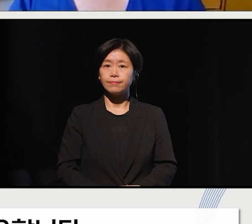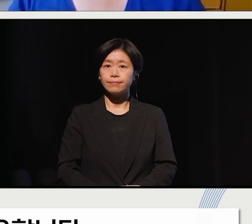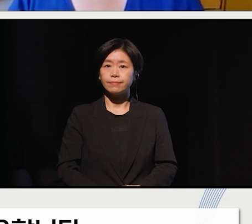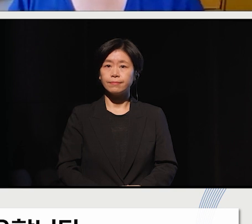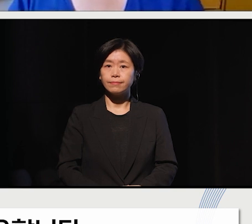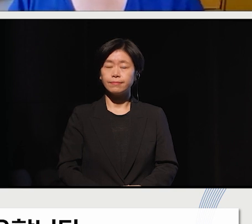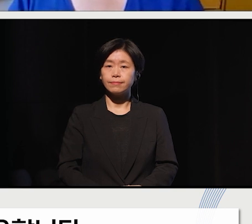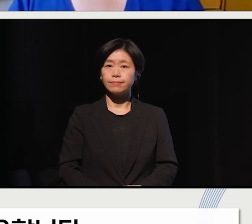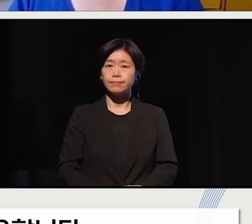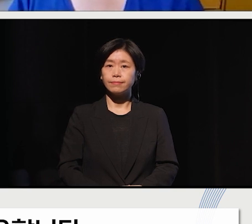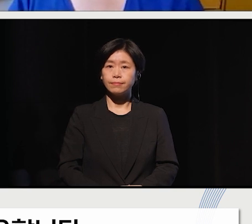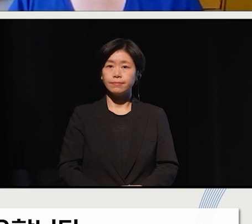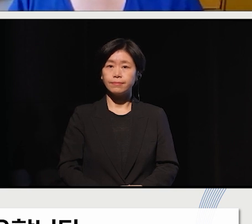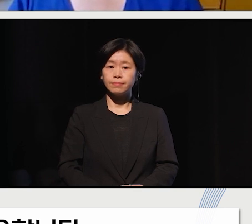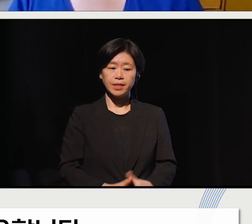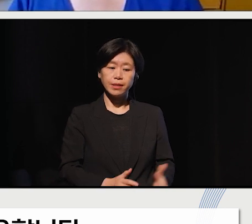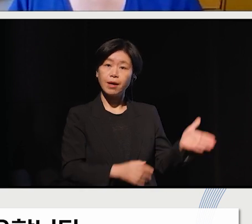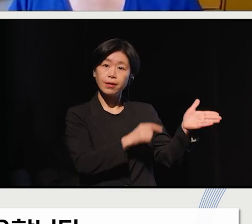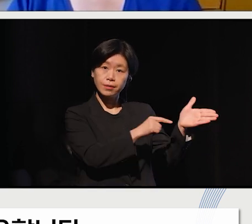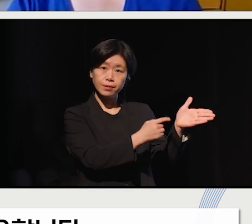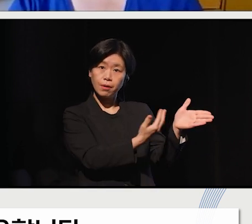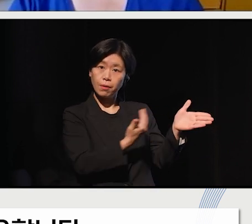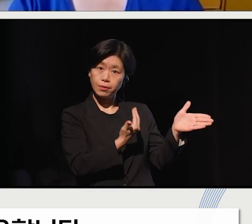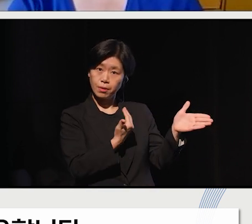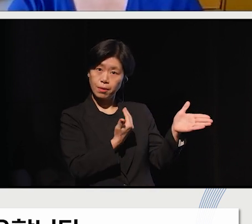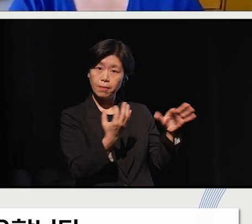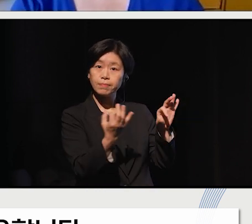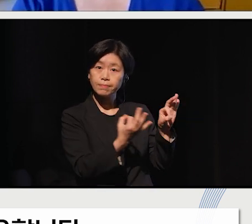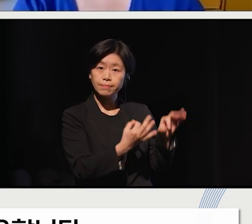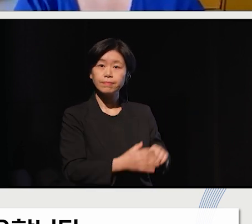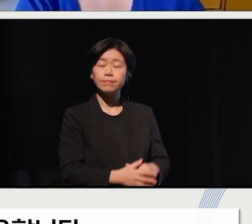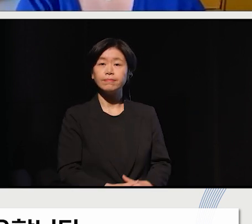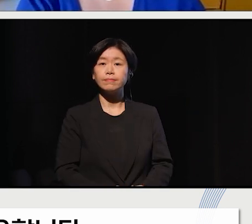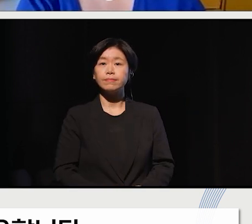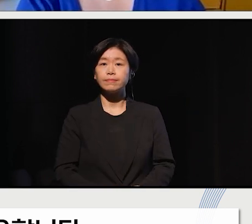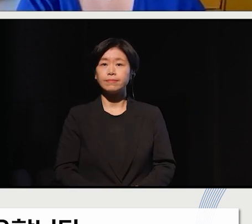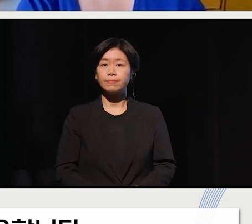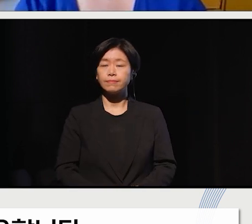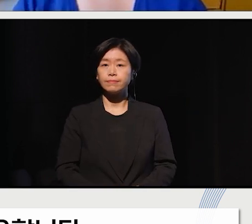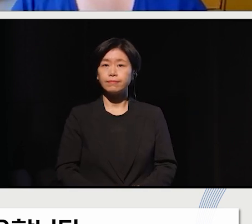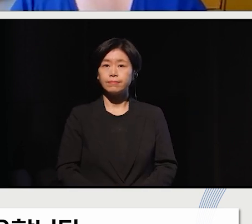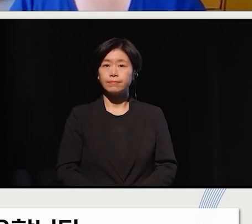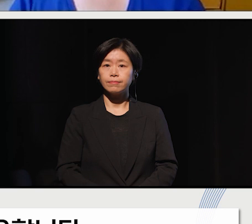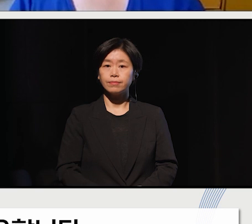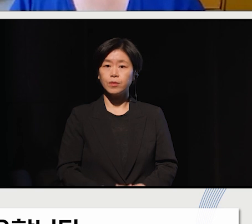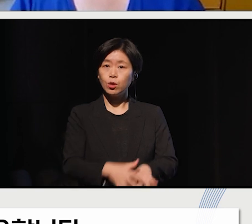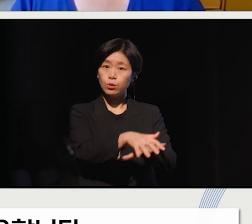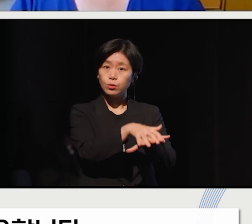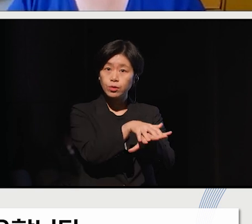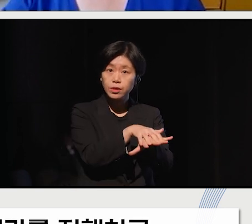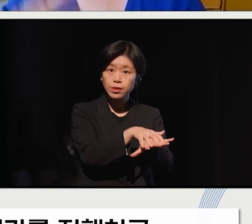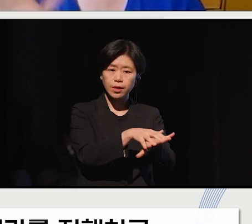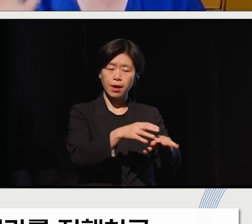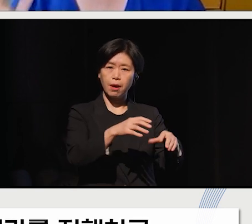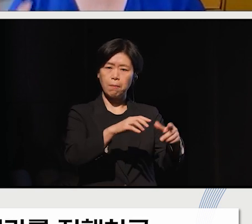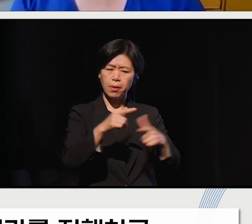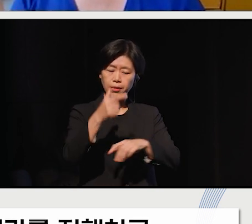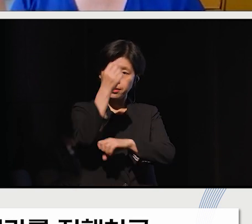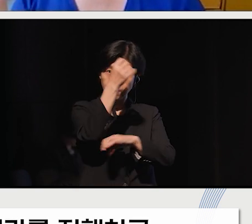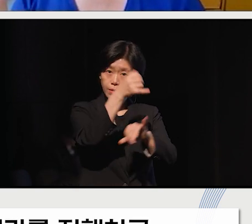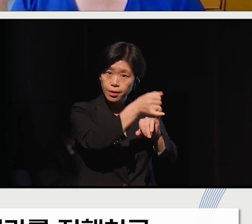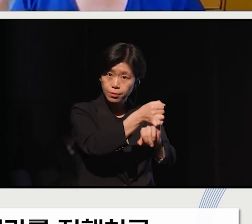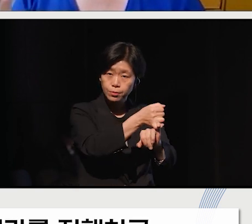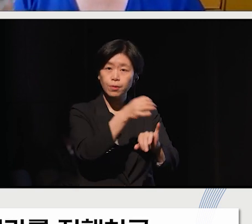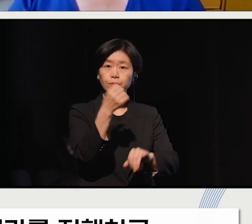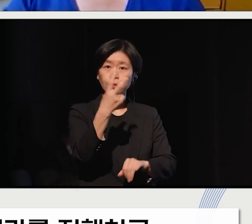the right-hand side of the slide, you can see that you want to start with your organizational commitment. We then engage